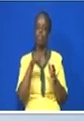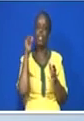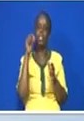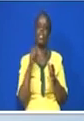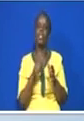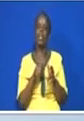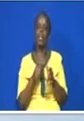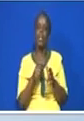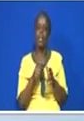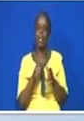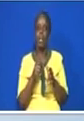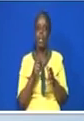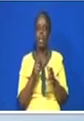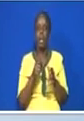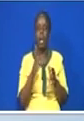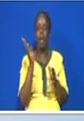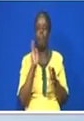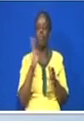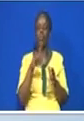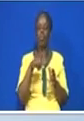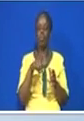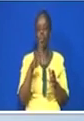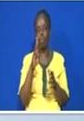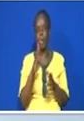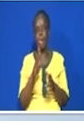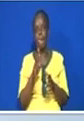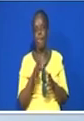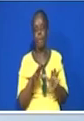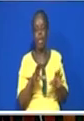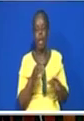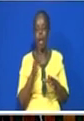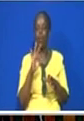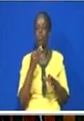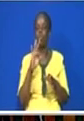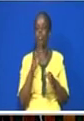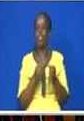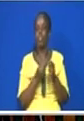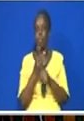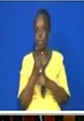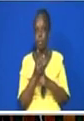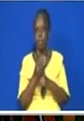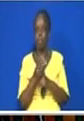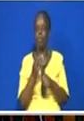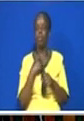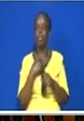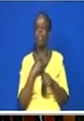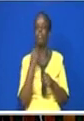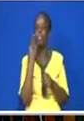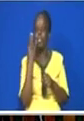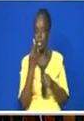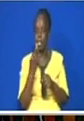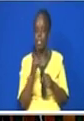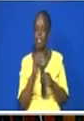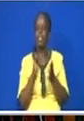pick a blue bead? So out of the 12, we have 3 that